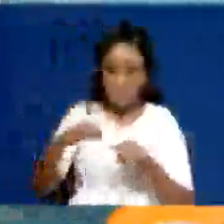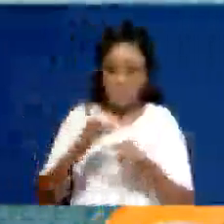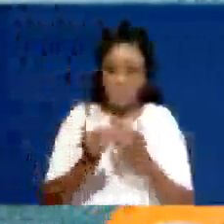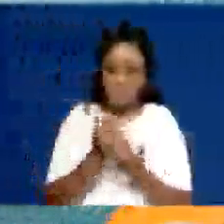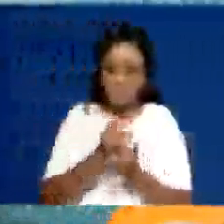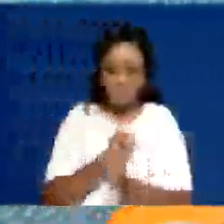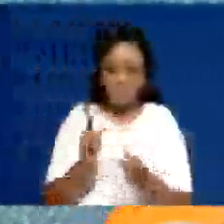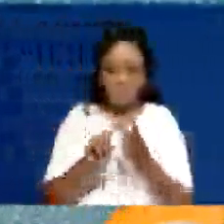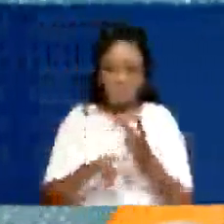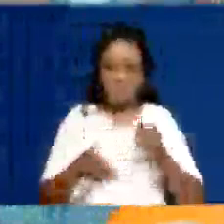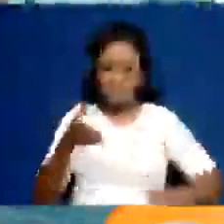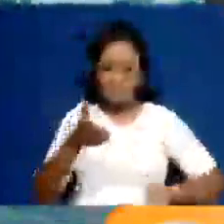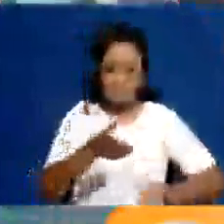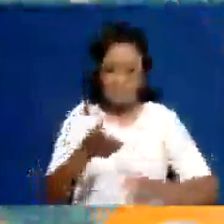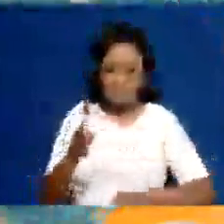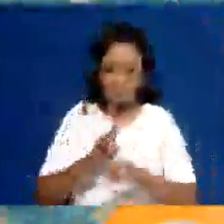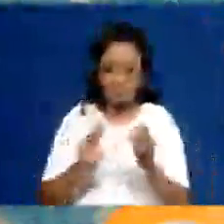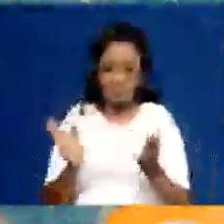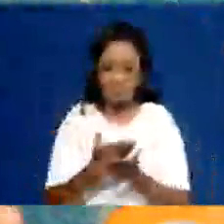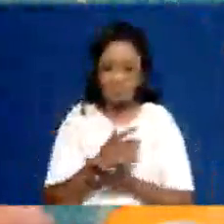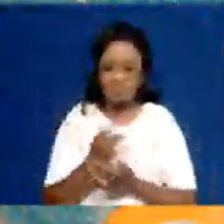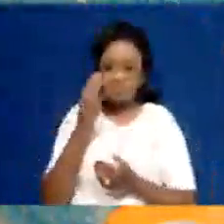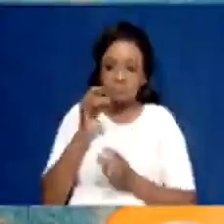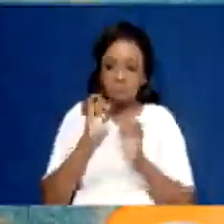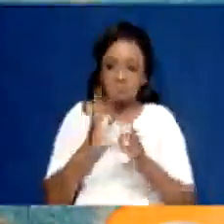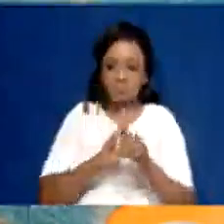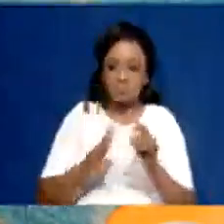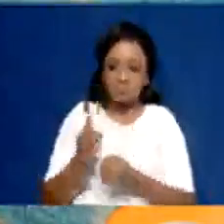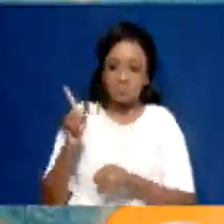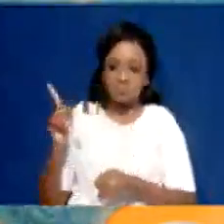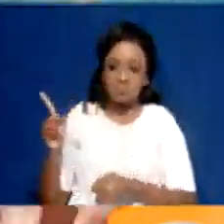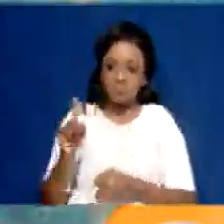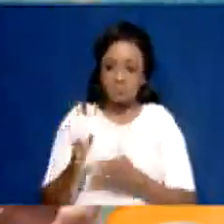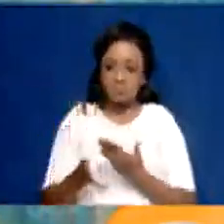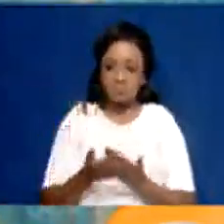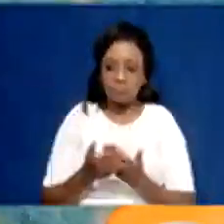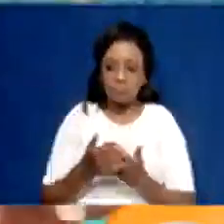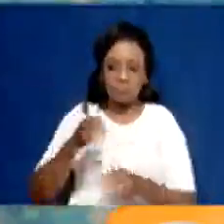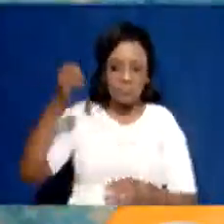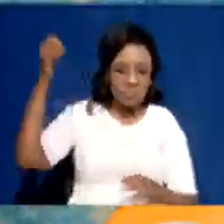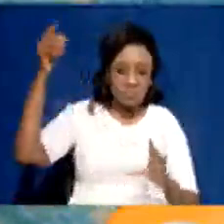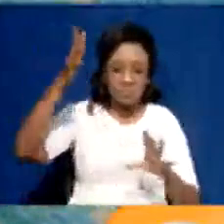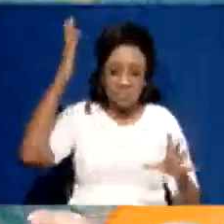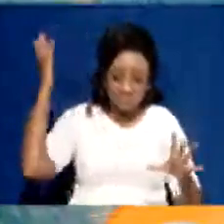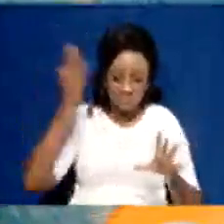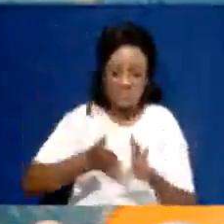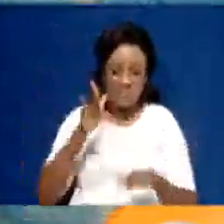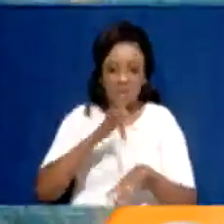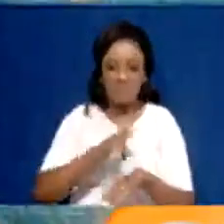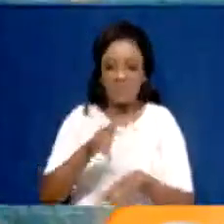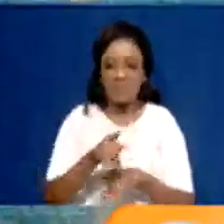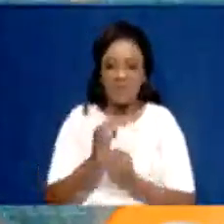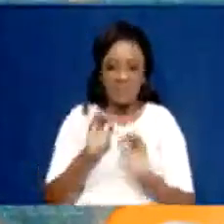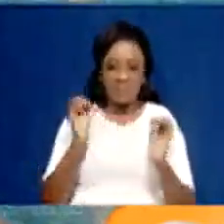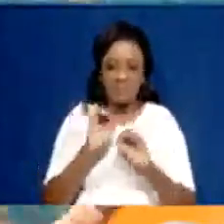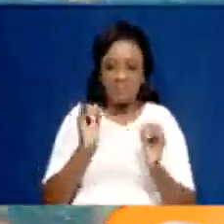dawa hai za kukabiliana na wadudu. When you use a shade net, it avoids that direct sunlight which hits the crops which are planted